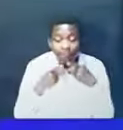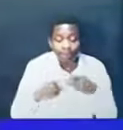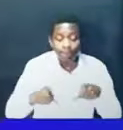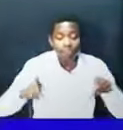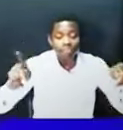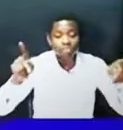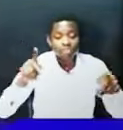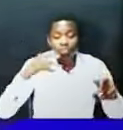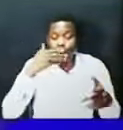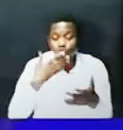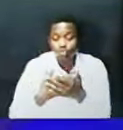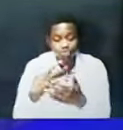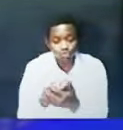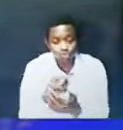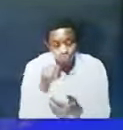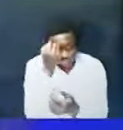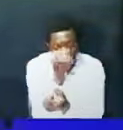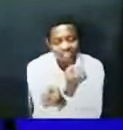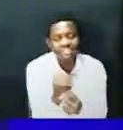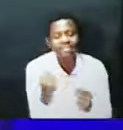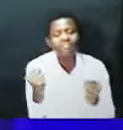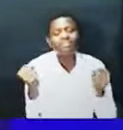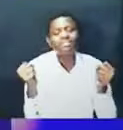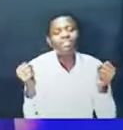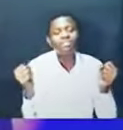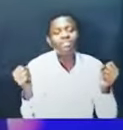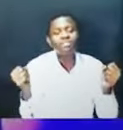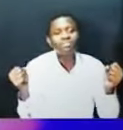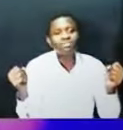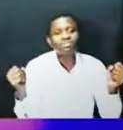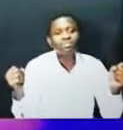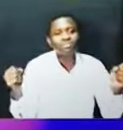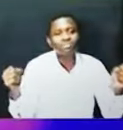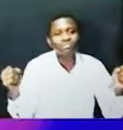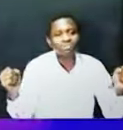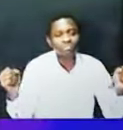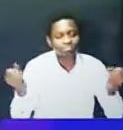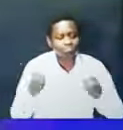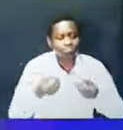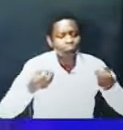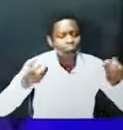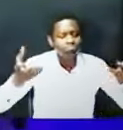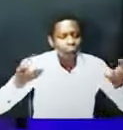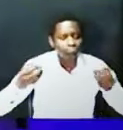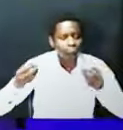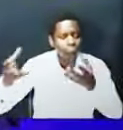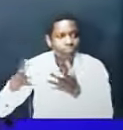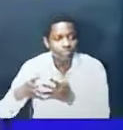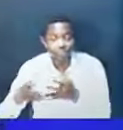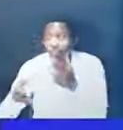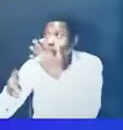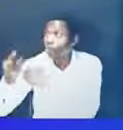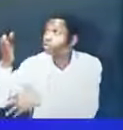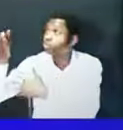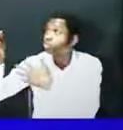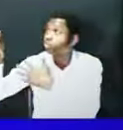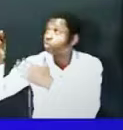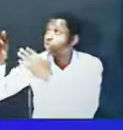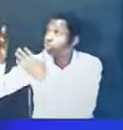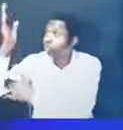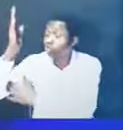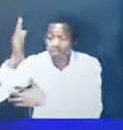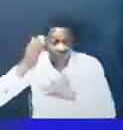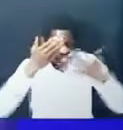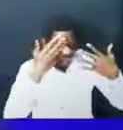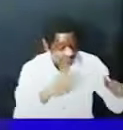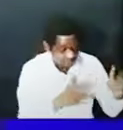the gospel of salvation. Ani asempa age nkwa no eho da wurubo. When he had put everything in place. Onyankopon di nuoma